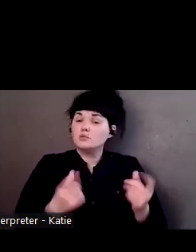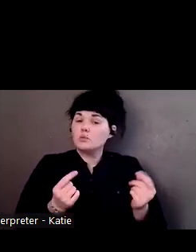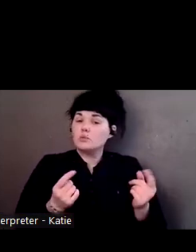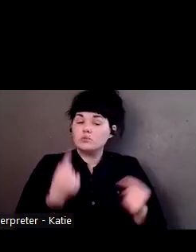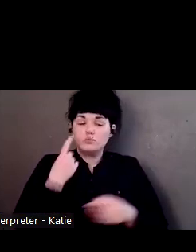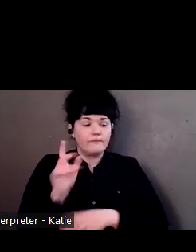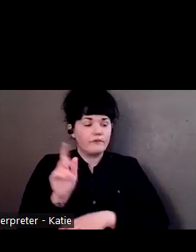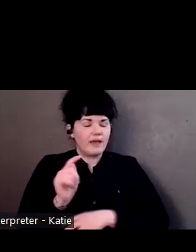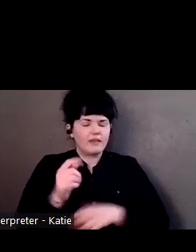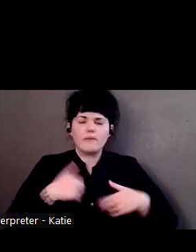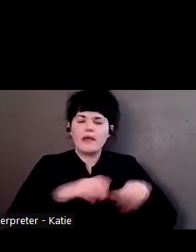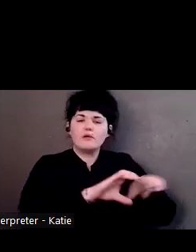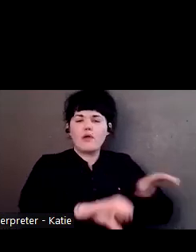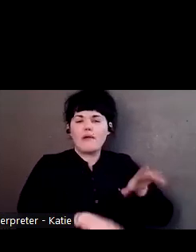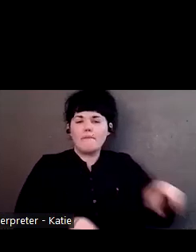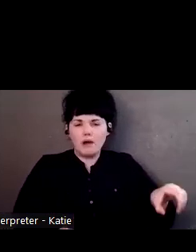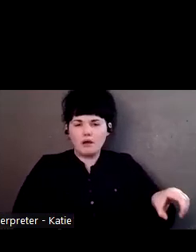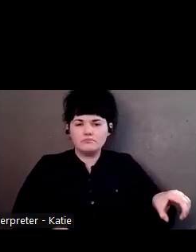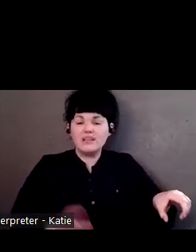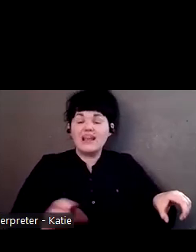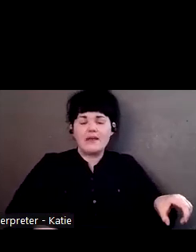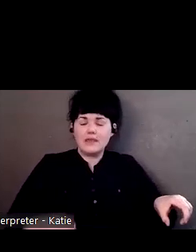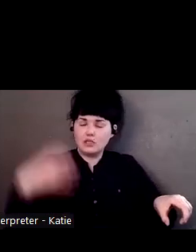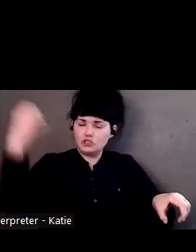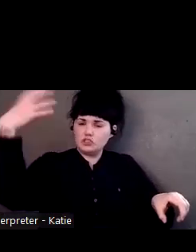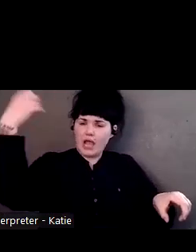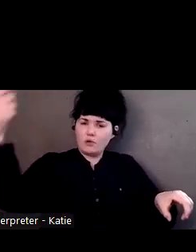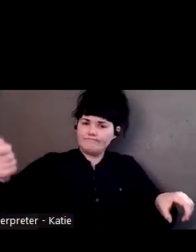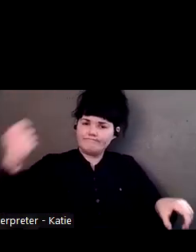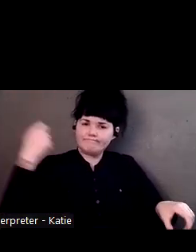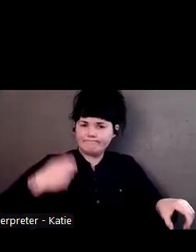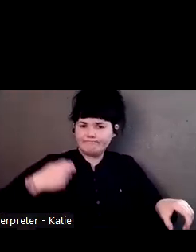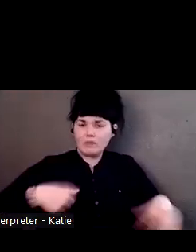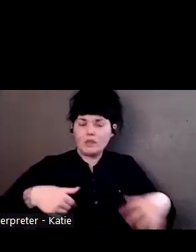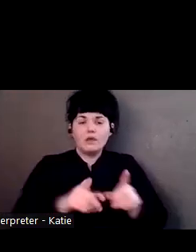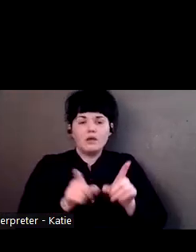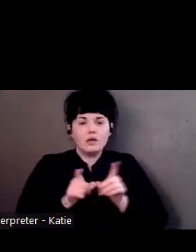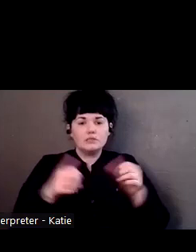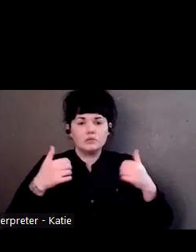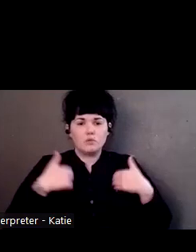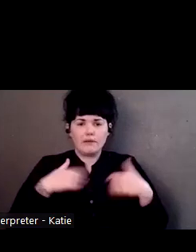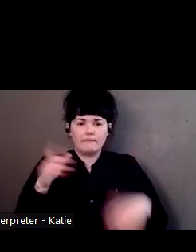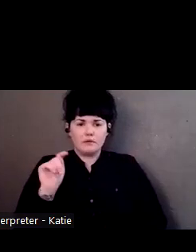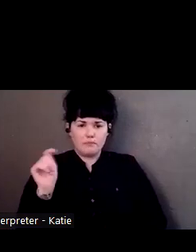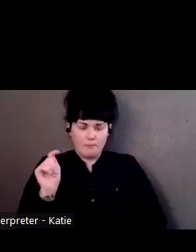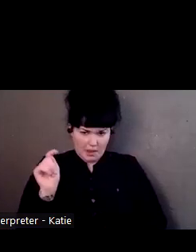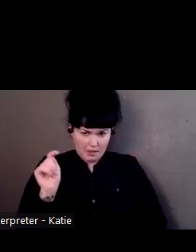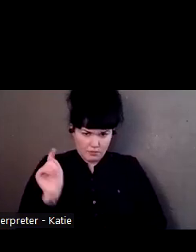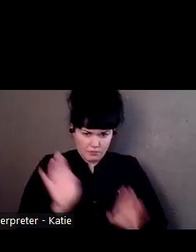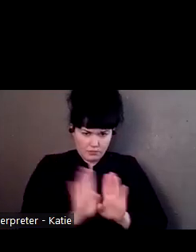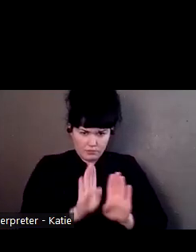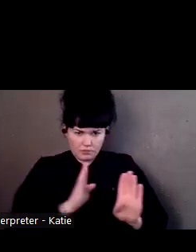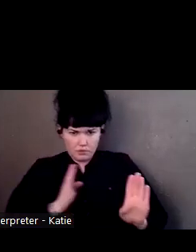a handheld shower. And we had to recommend widening the bathroom door, which gave her the ability to even access her bathroom when using her